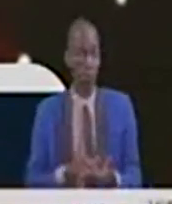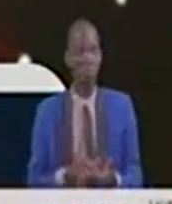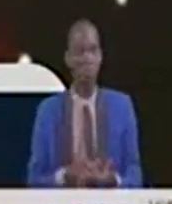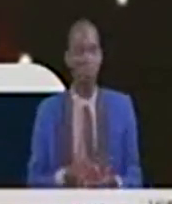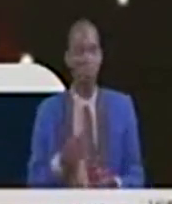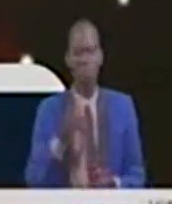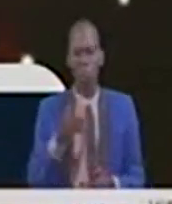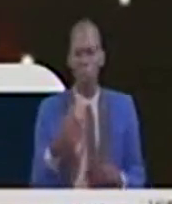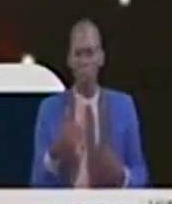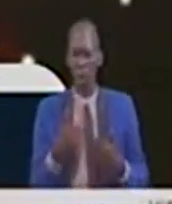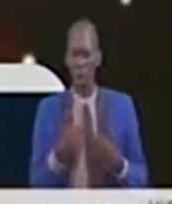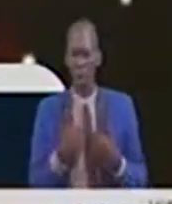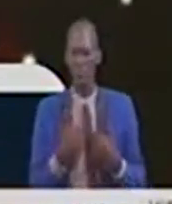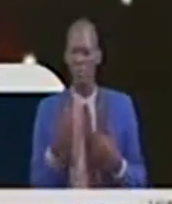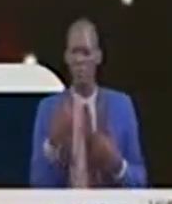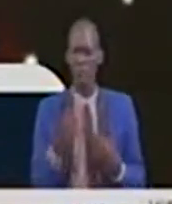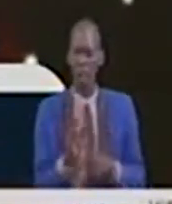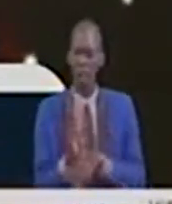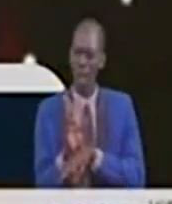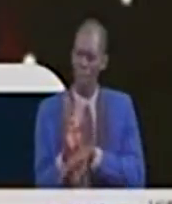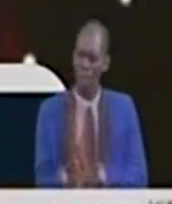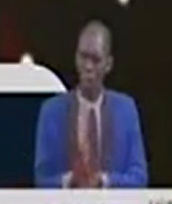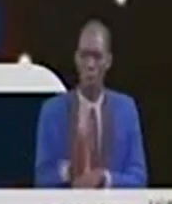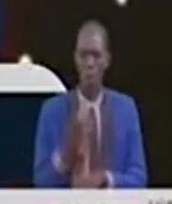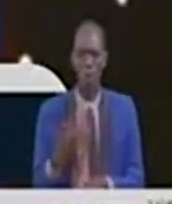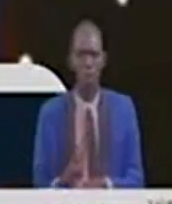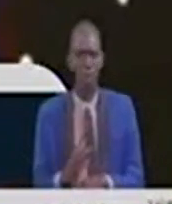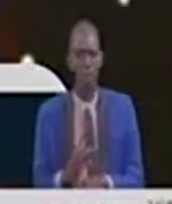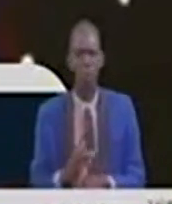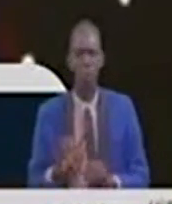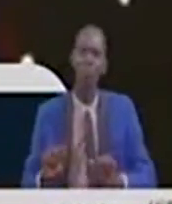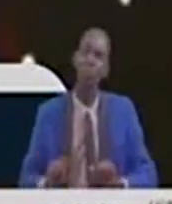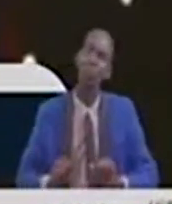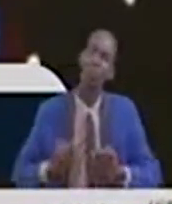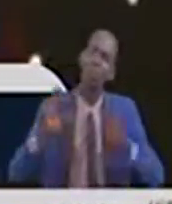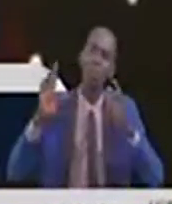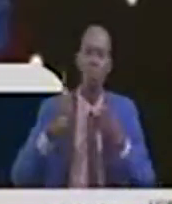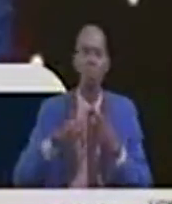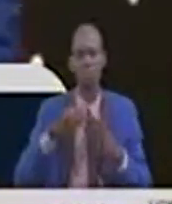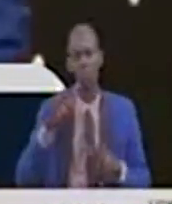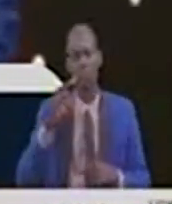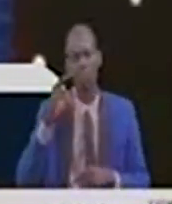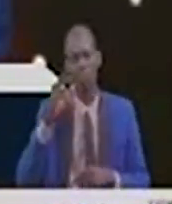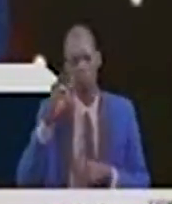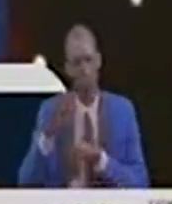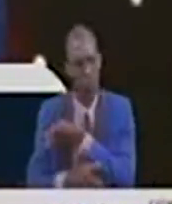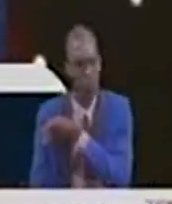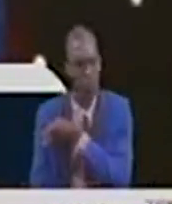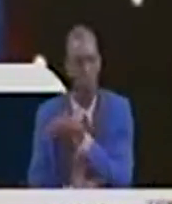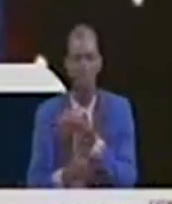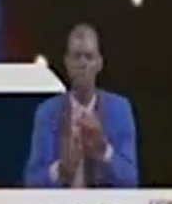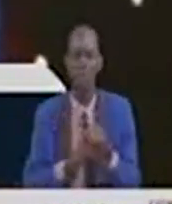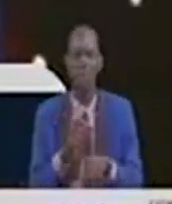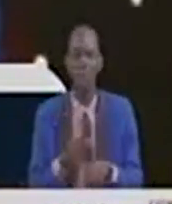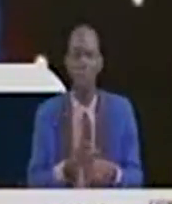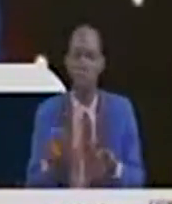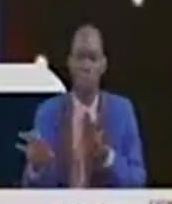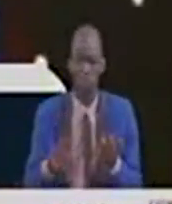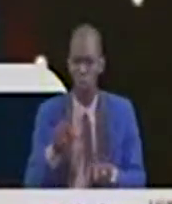lifestyle of yielding to temptation. Do you ever say no to that thing drawing